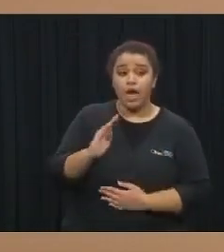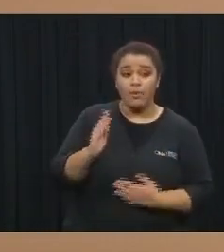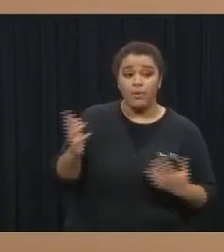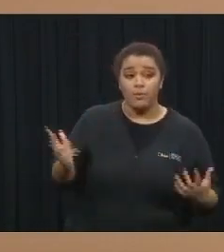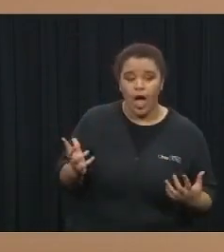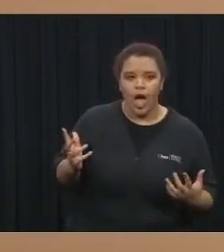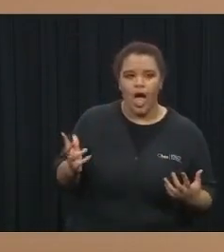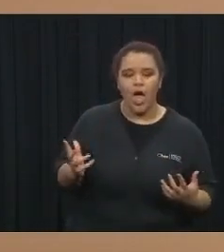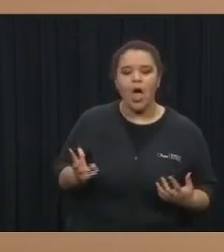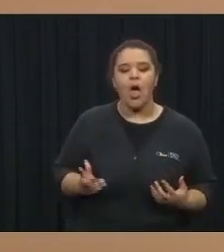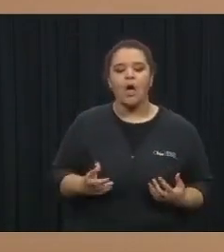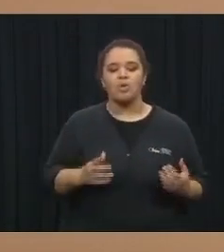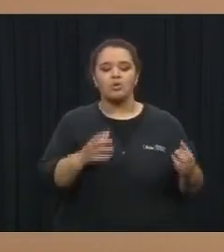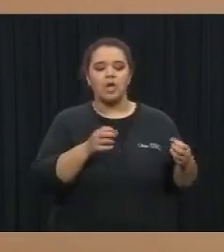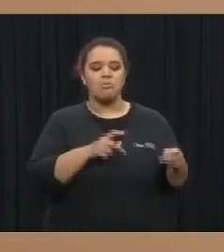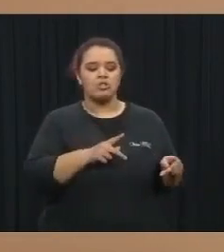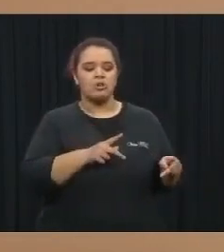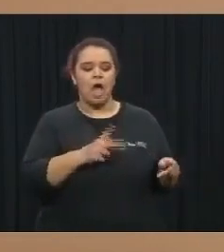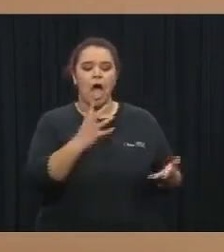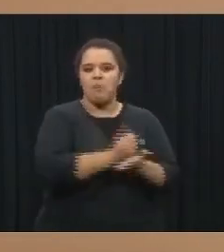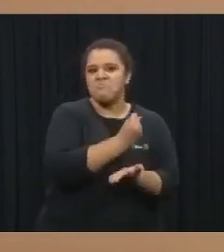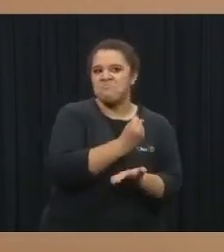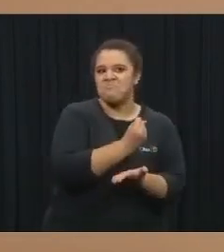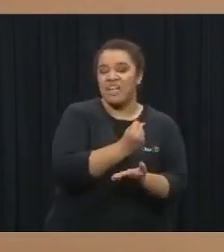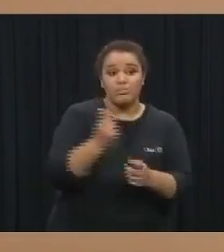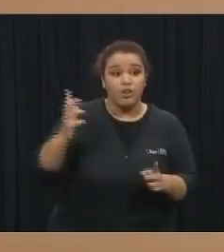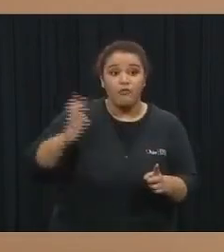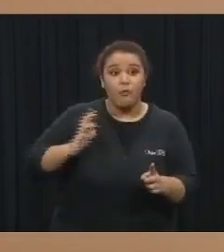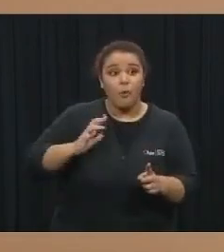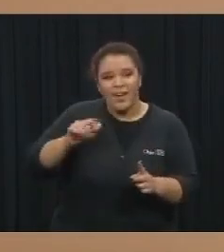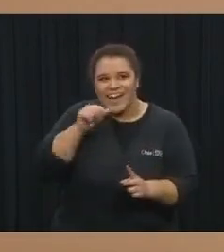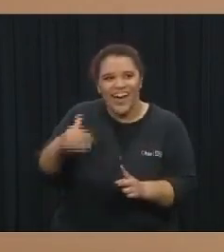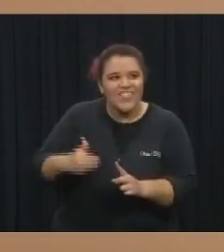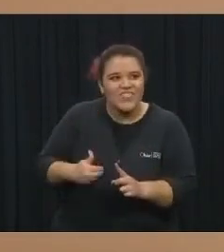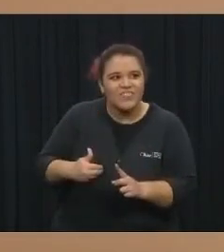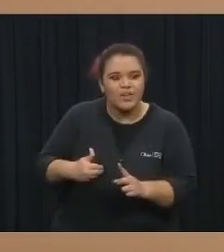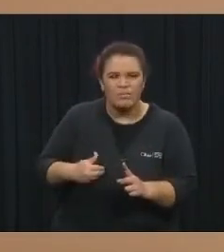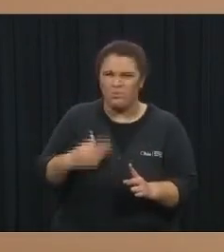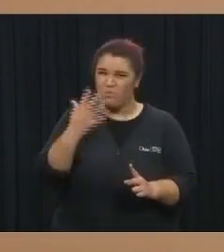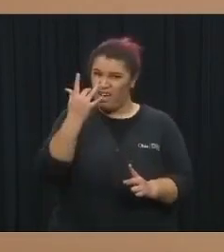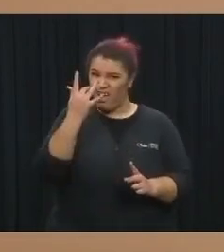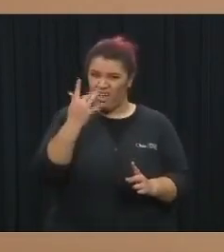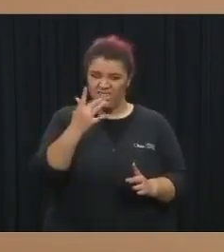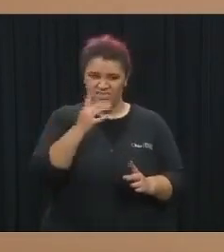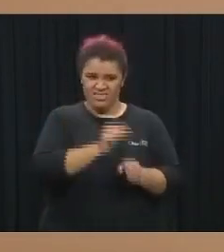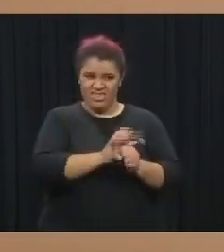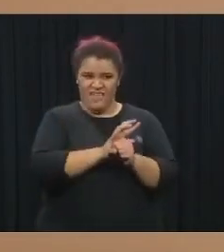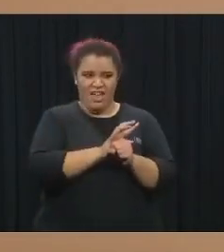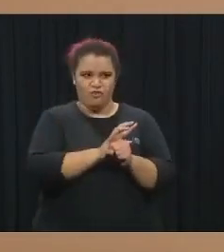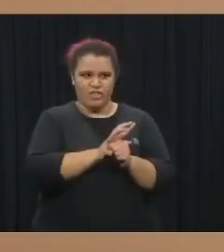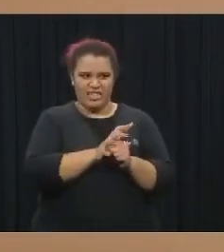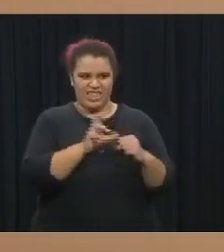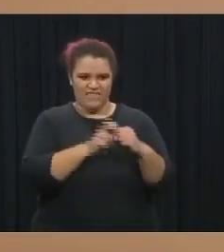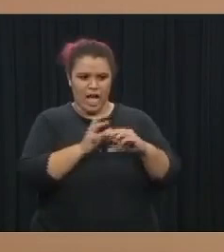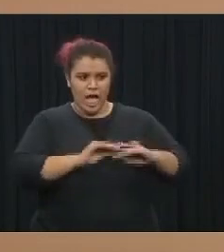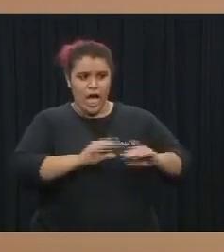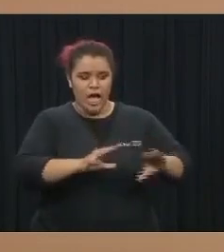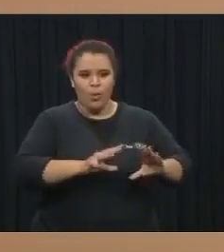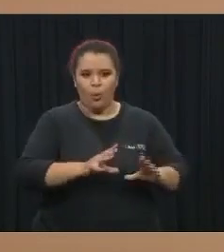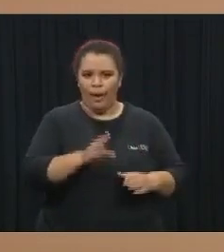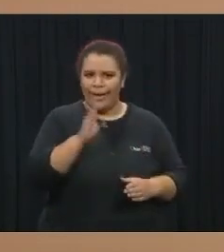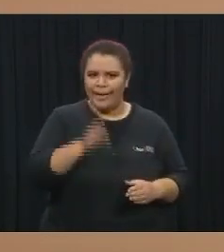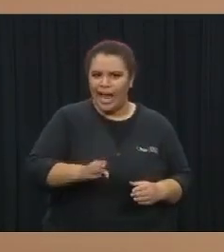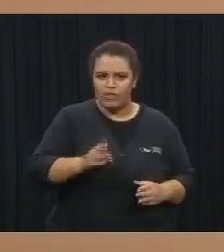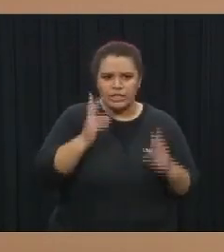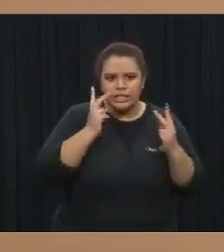wealth of opportunity. That structure never existed before because we've never seen something like this before. So we are building structures by which to best use